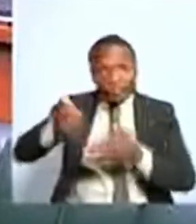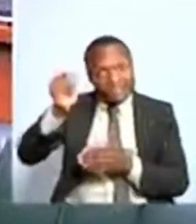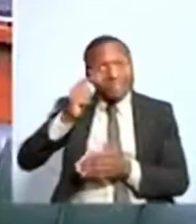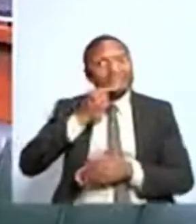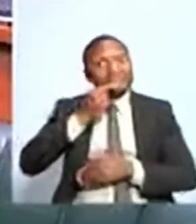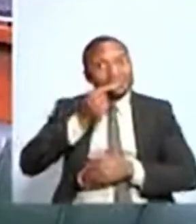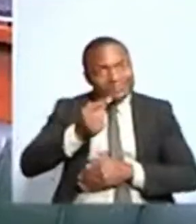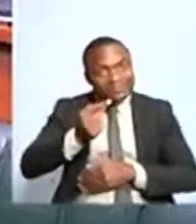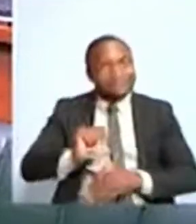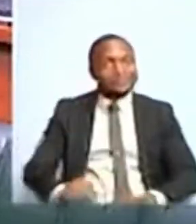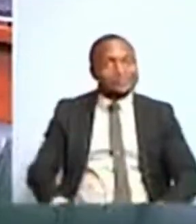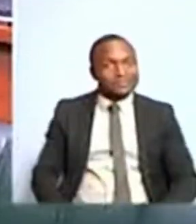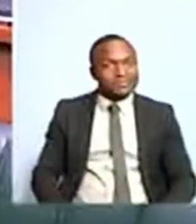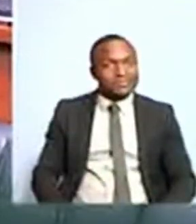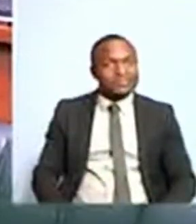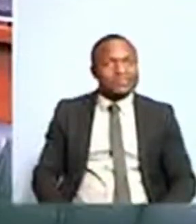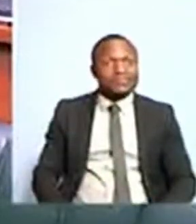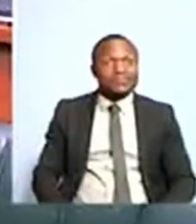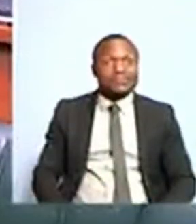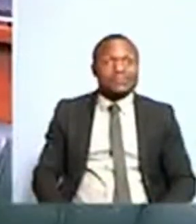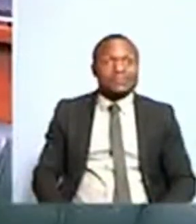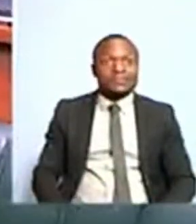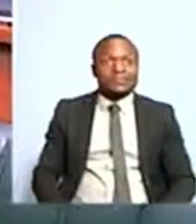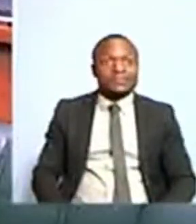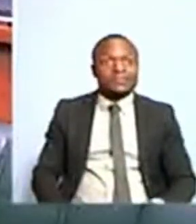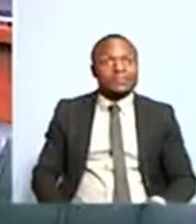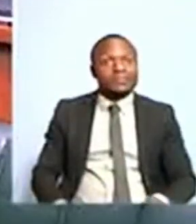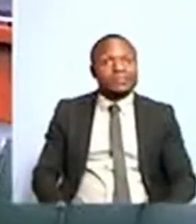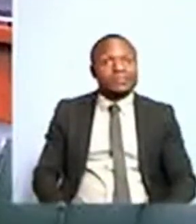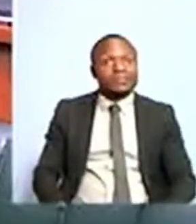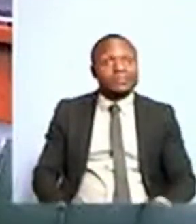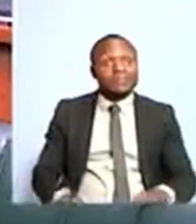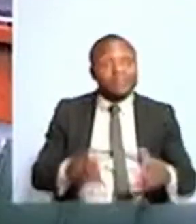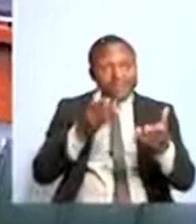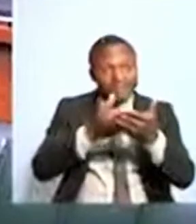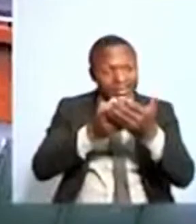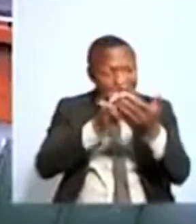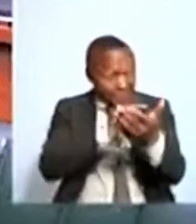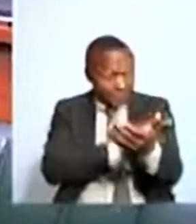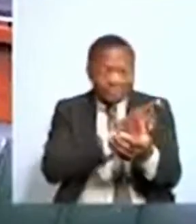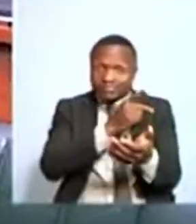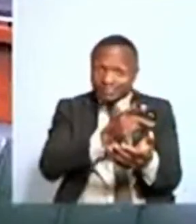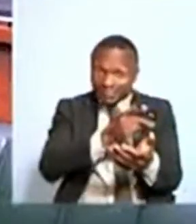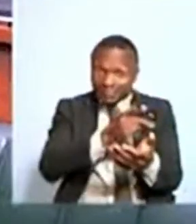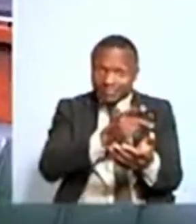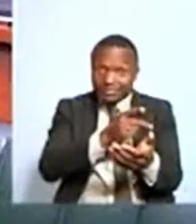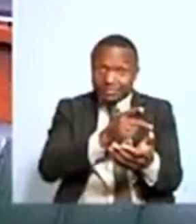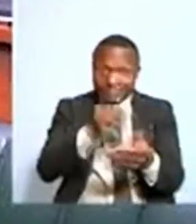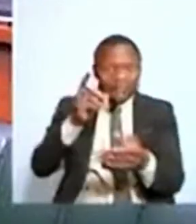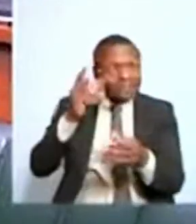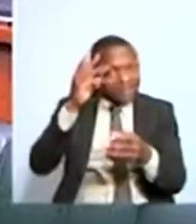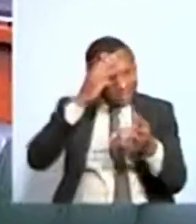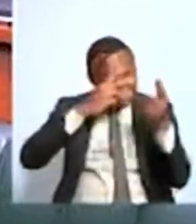to is, in as far as the delegation is